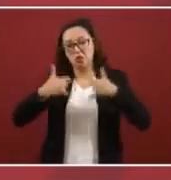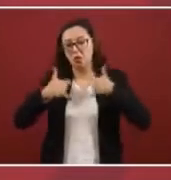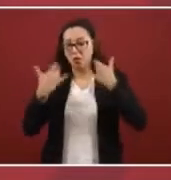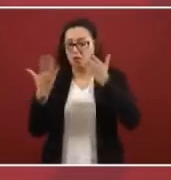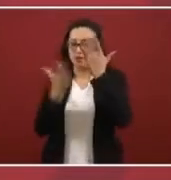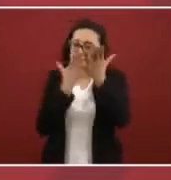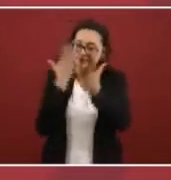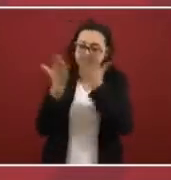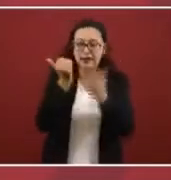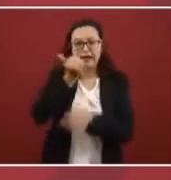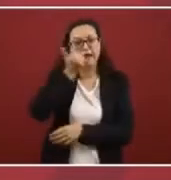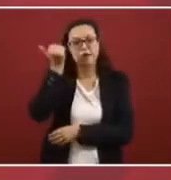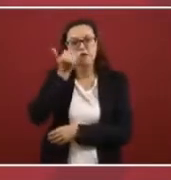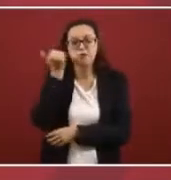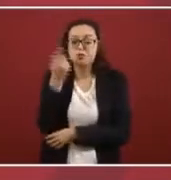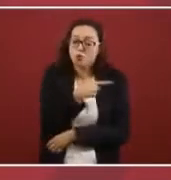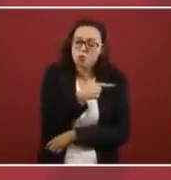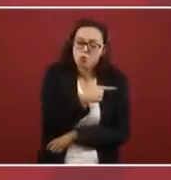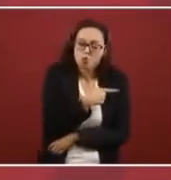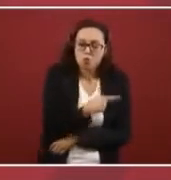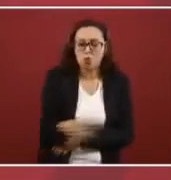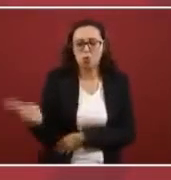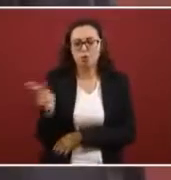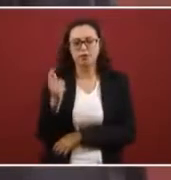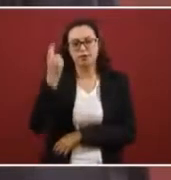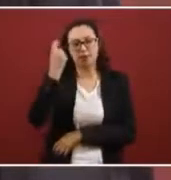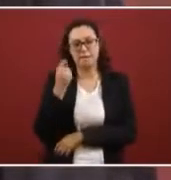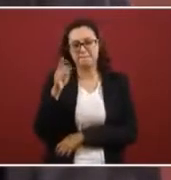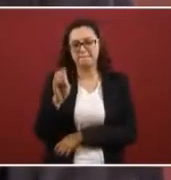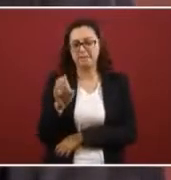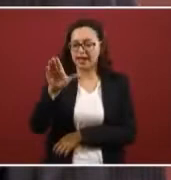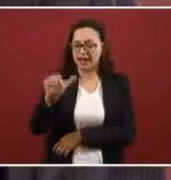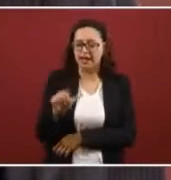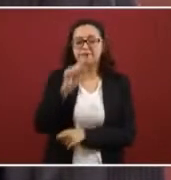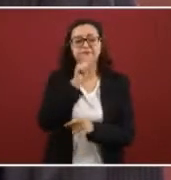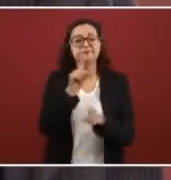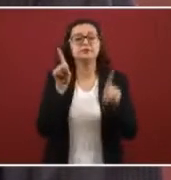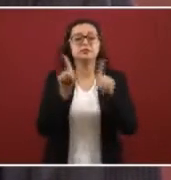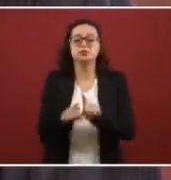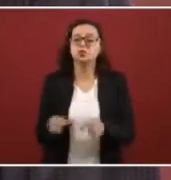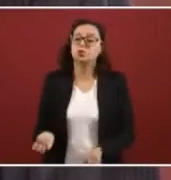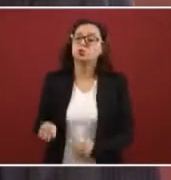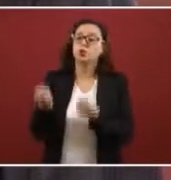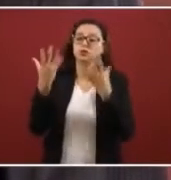también hablamos, and there we talk about 10 million.